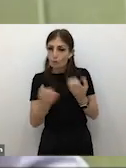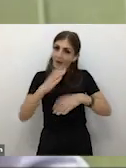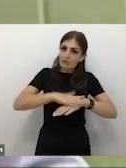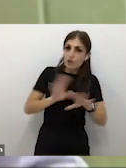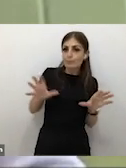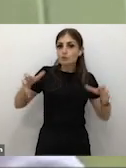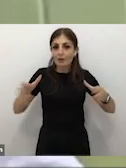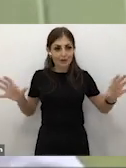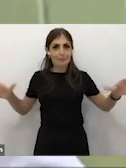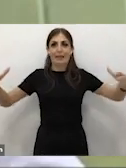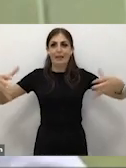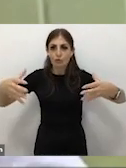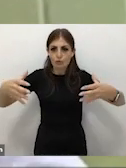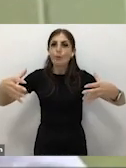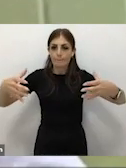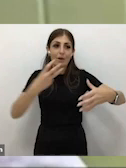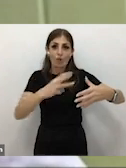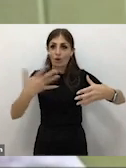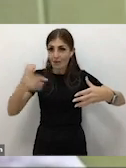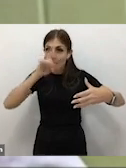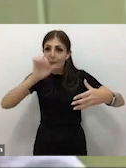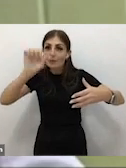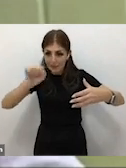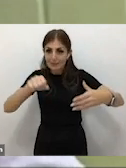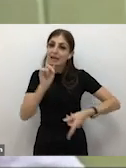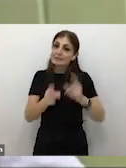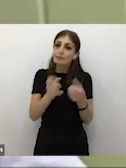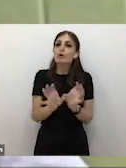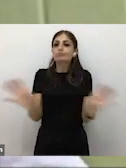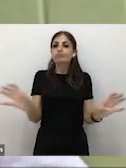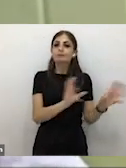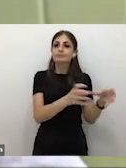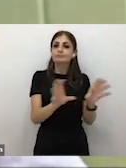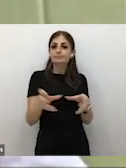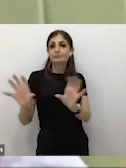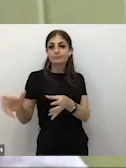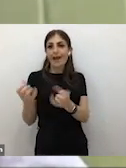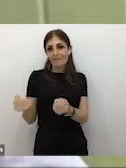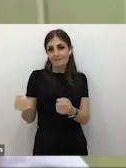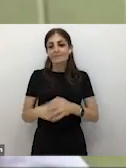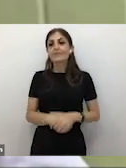as a large group all together with all 35 of us, and sometimes you'll spend time together in smaller groups.